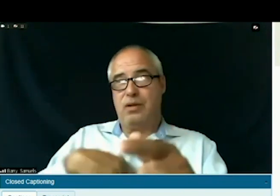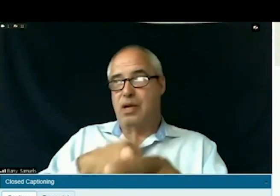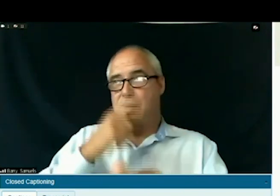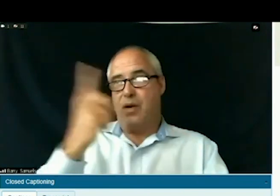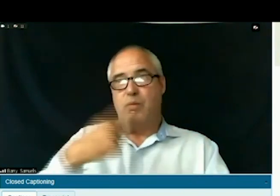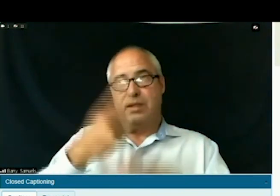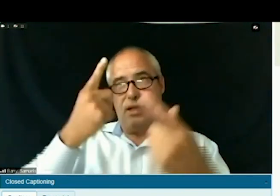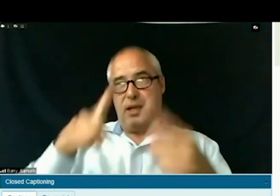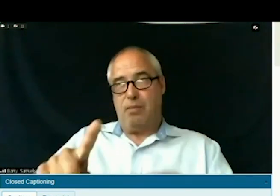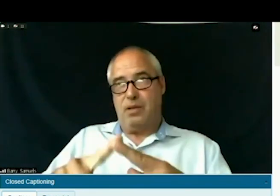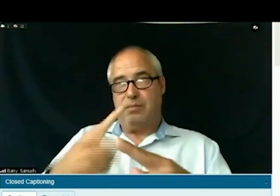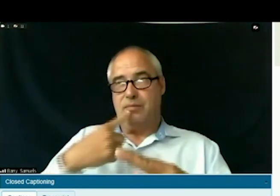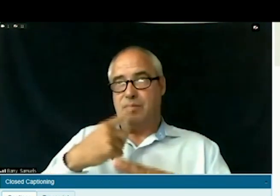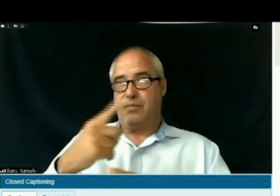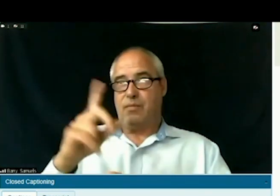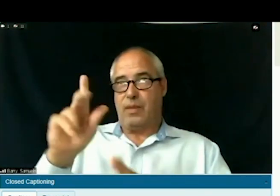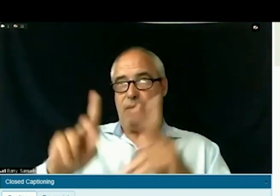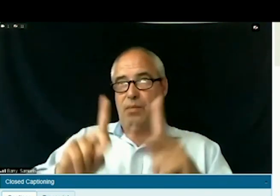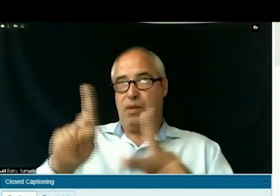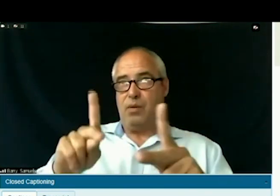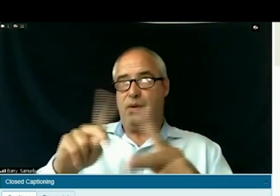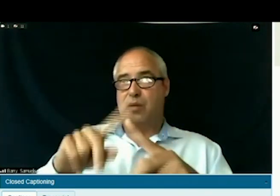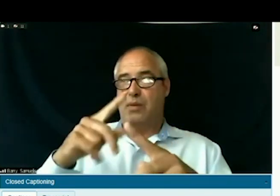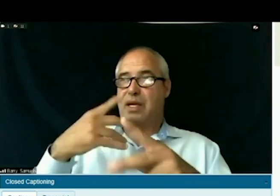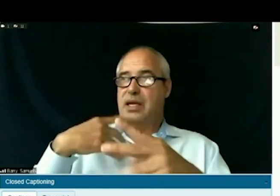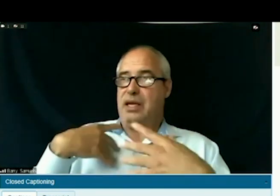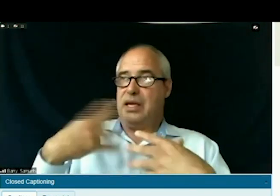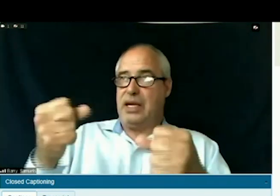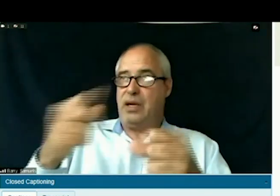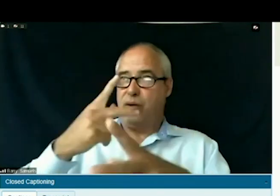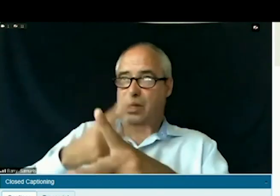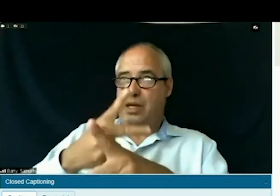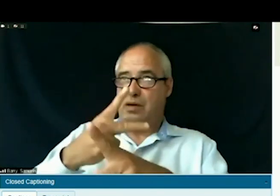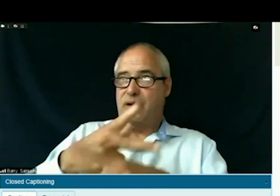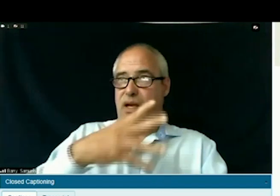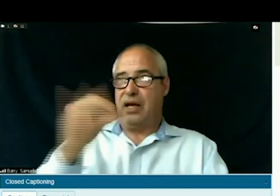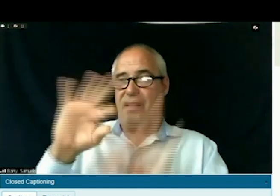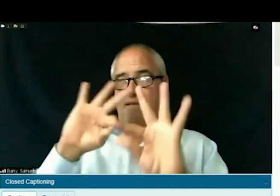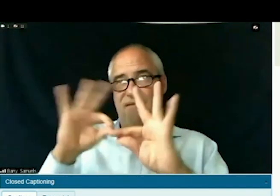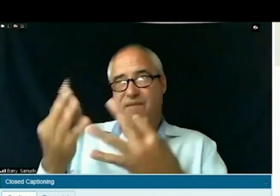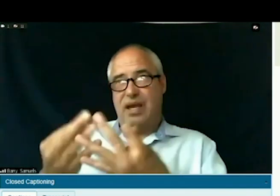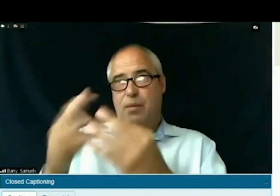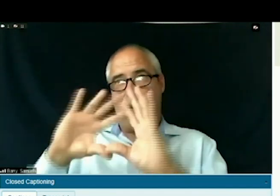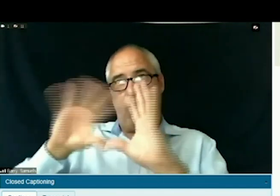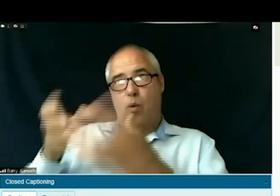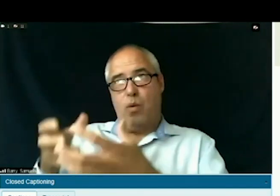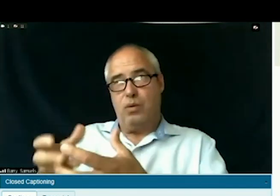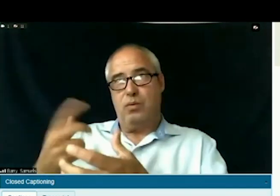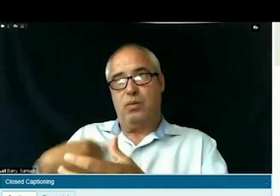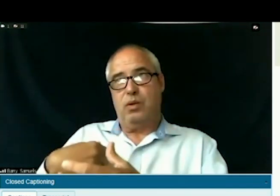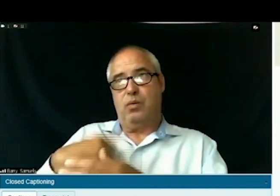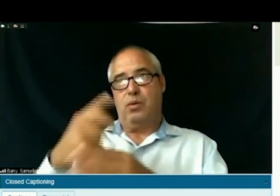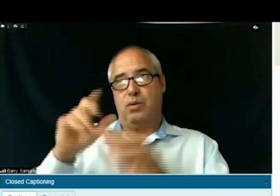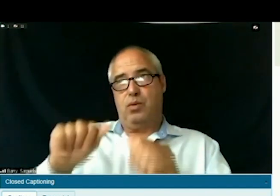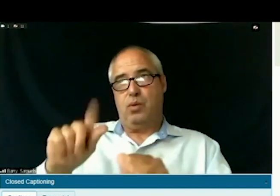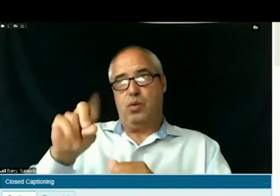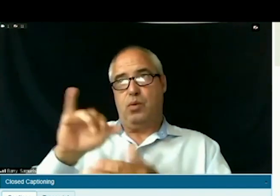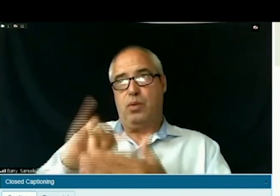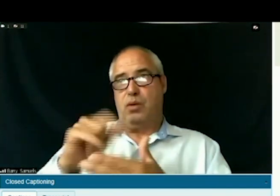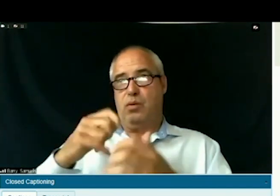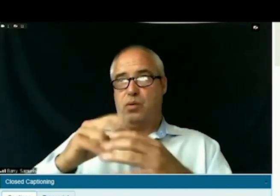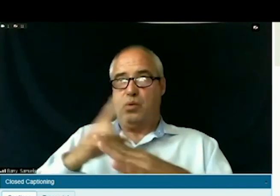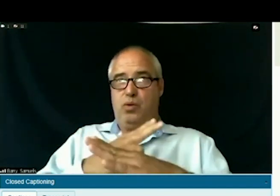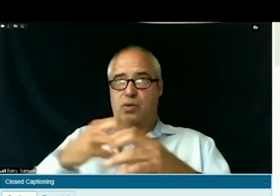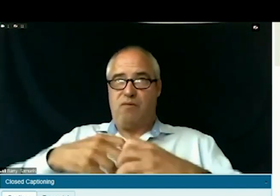with intellectual and developmental disability, the caregiver, and the family unit as a whole. But we were able to do that using this framework